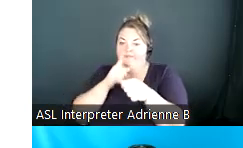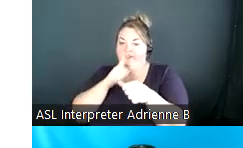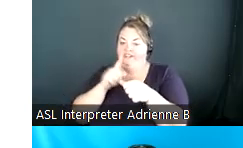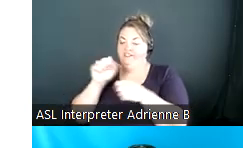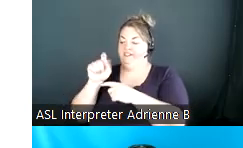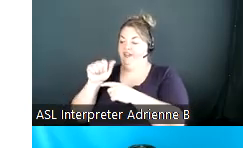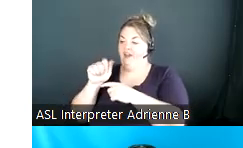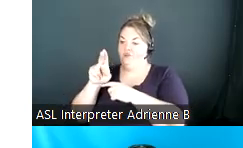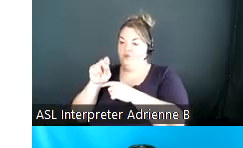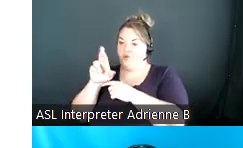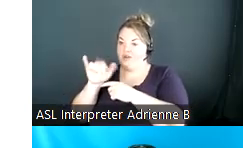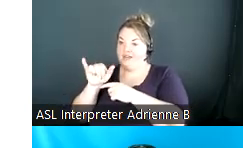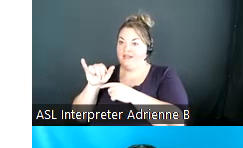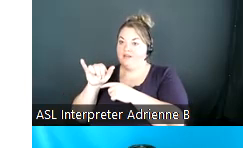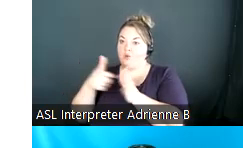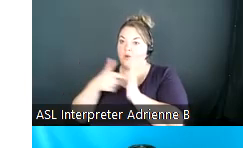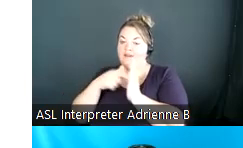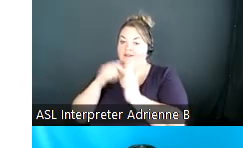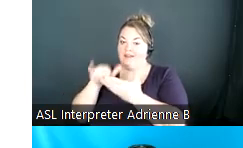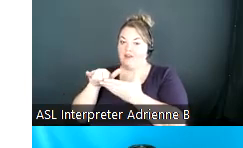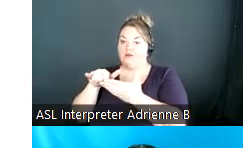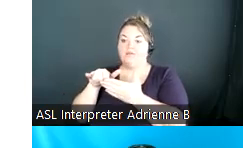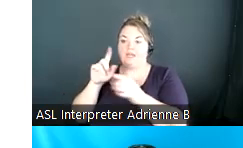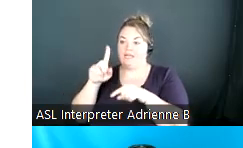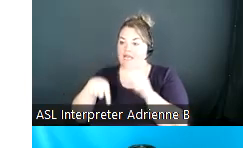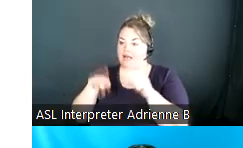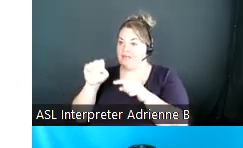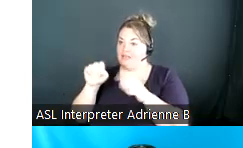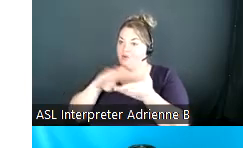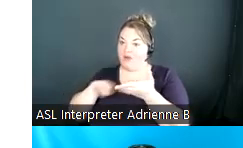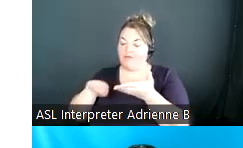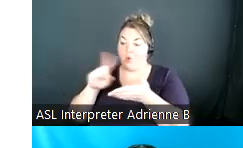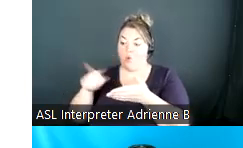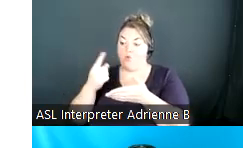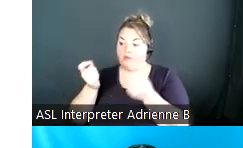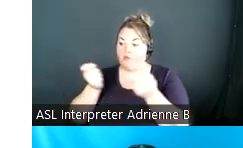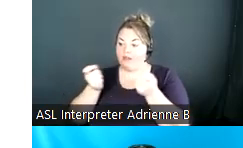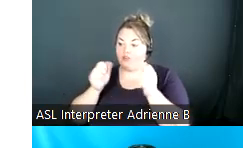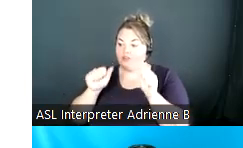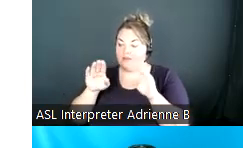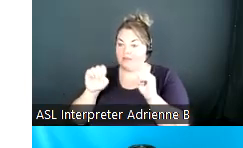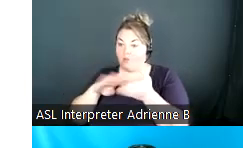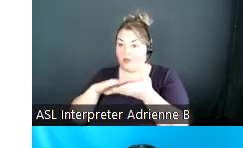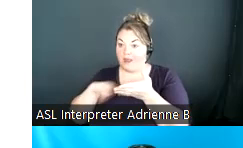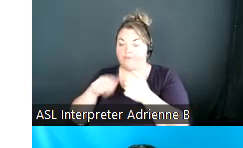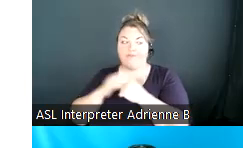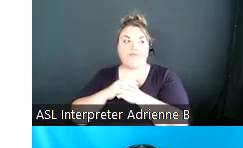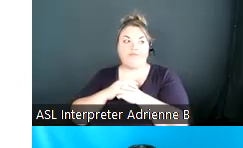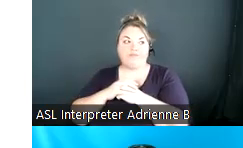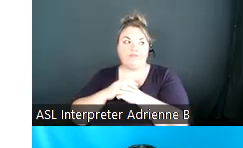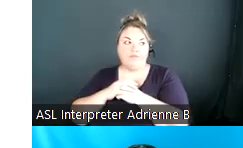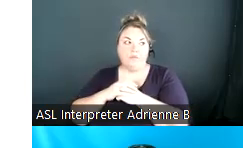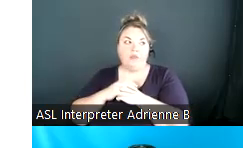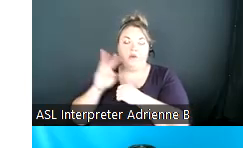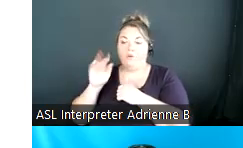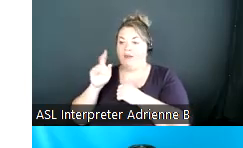statutory requirement and therefore could not be waived. Only regulations can be waived. The term of the waiver shall